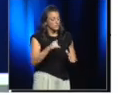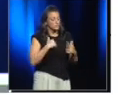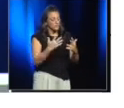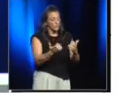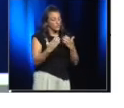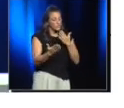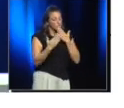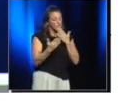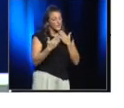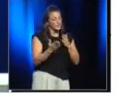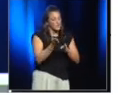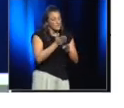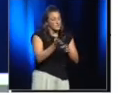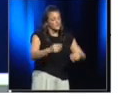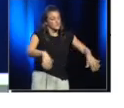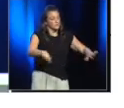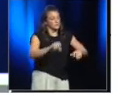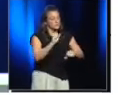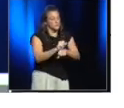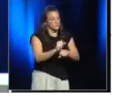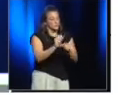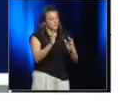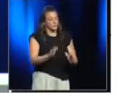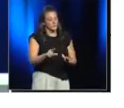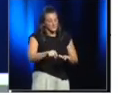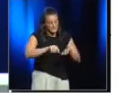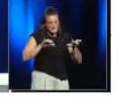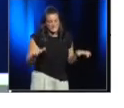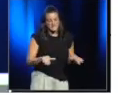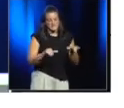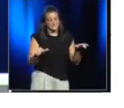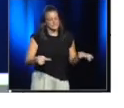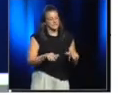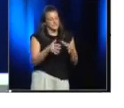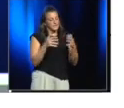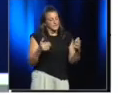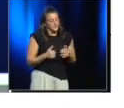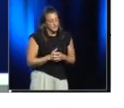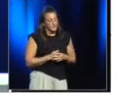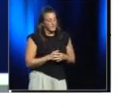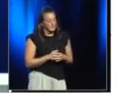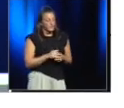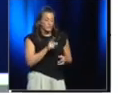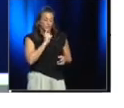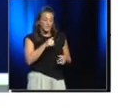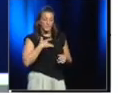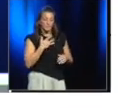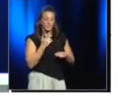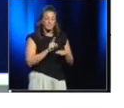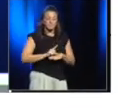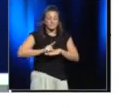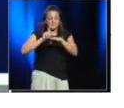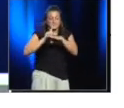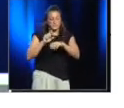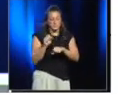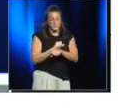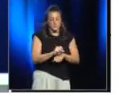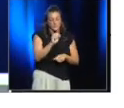field workers, who there are probably hundreds of them who have contributed to this work. Now, it's a real privilege to work in the Southern